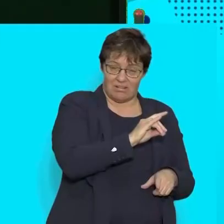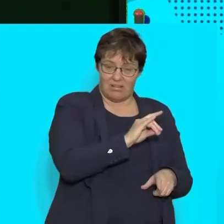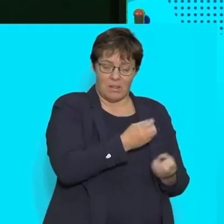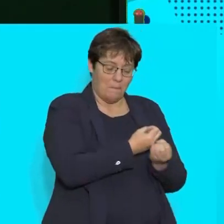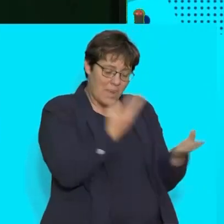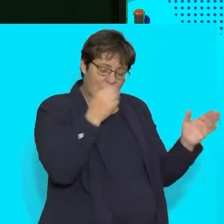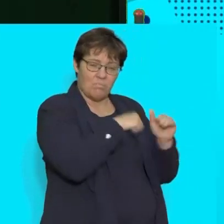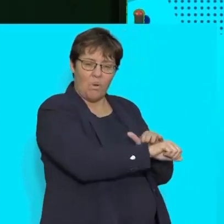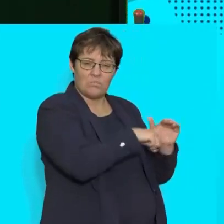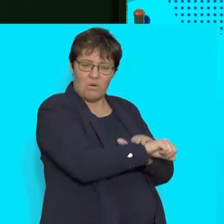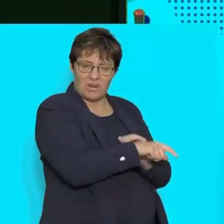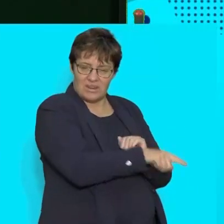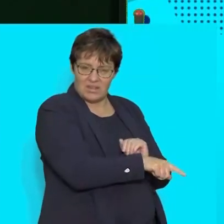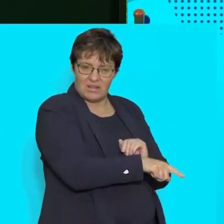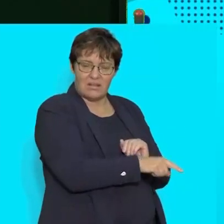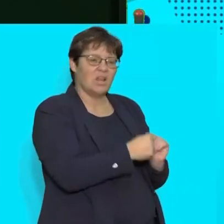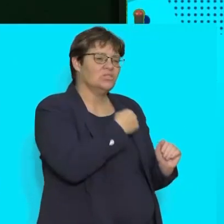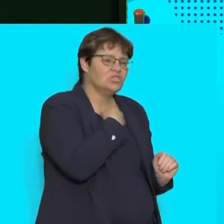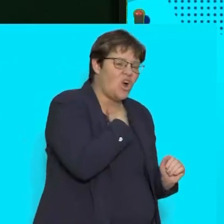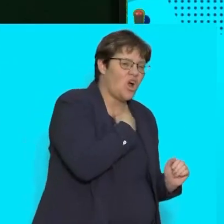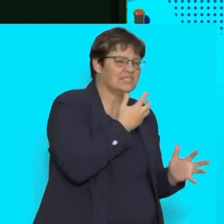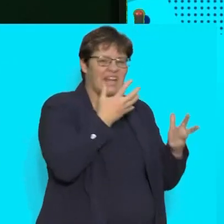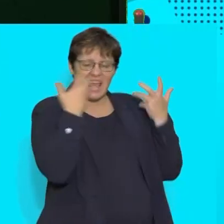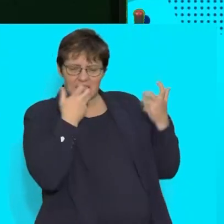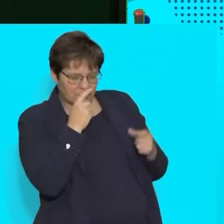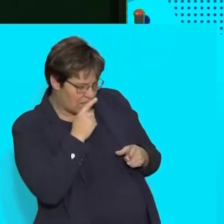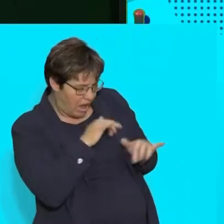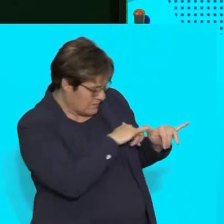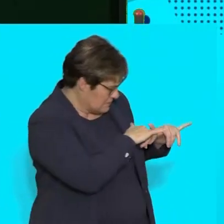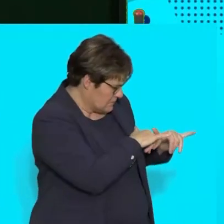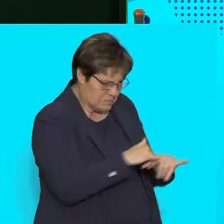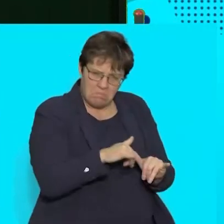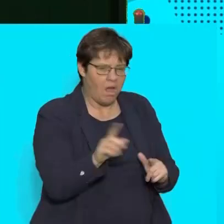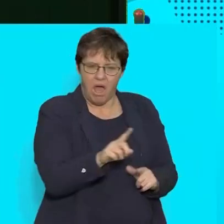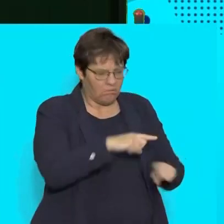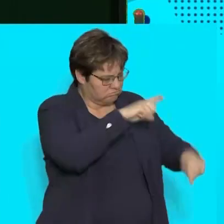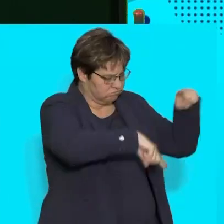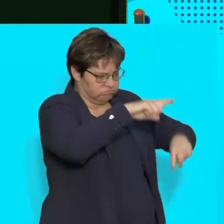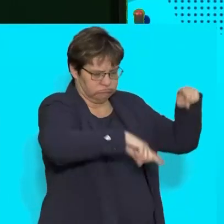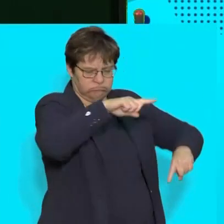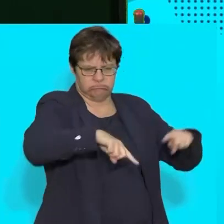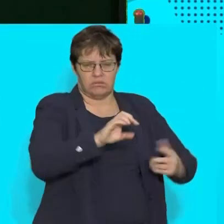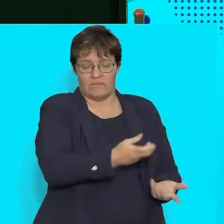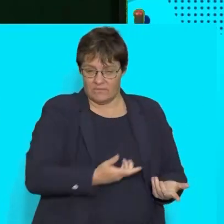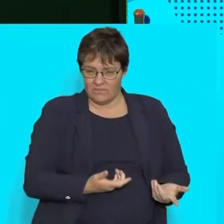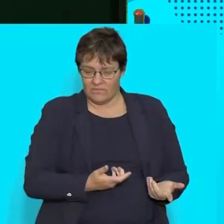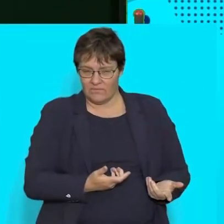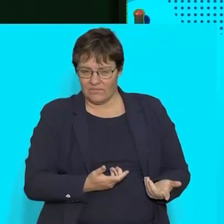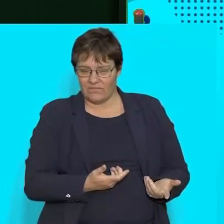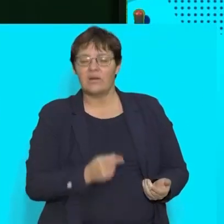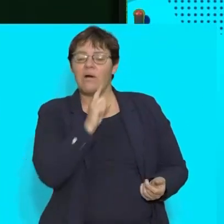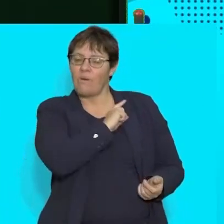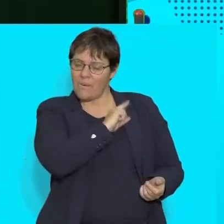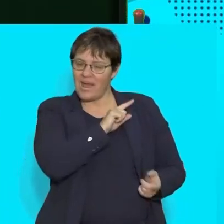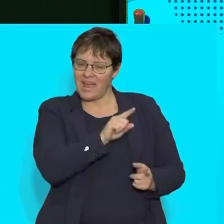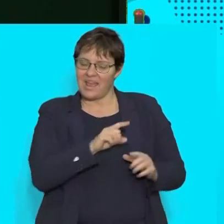produce many offsprings at a given time, dogs and cats, you'll find that there's lots of variation amongst them. And so essentially, that